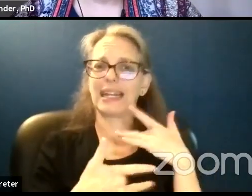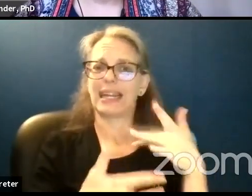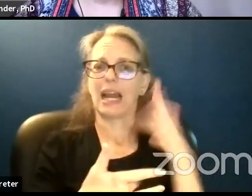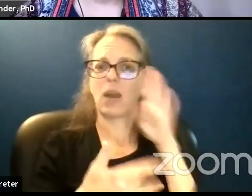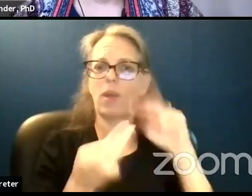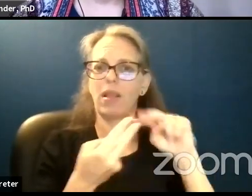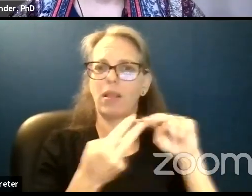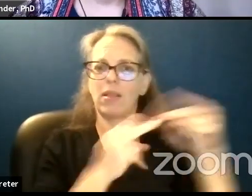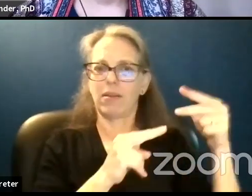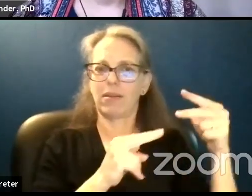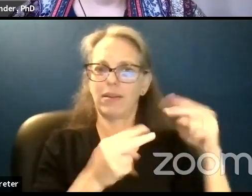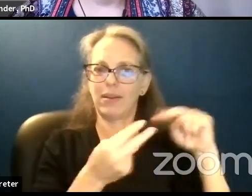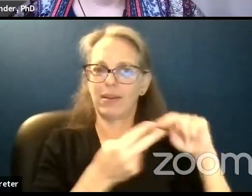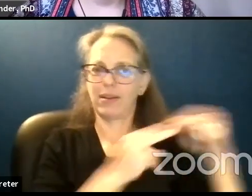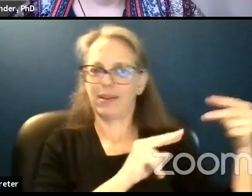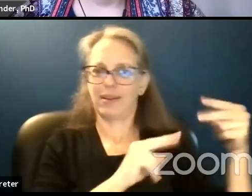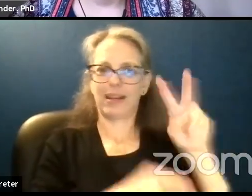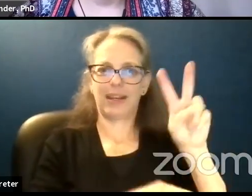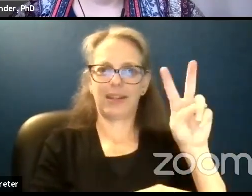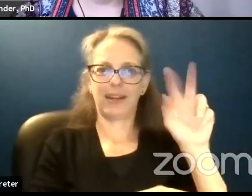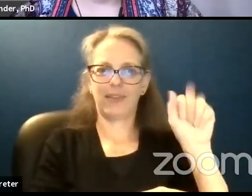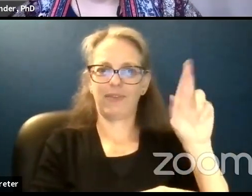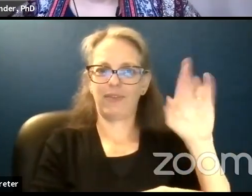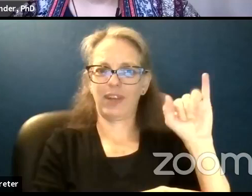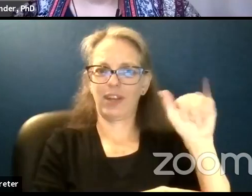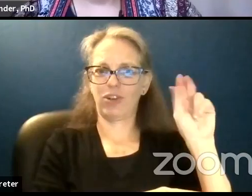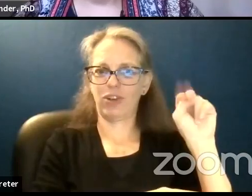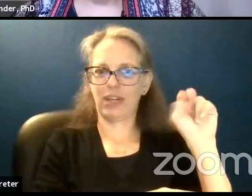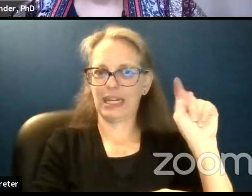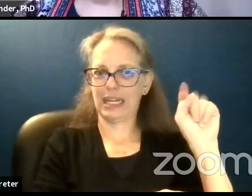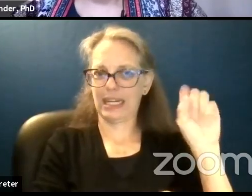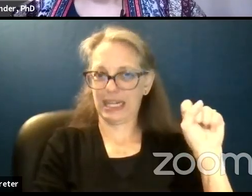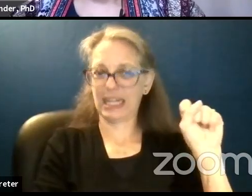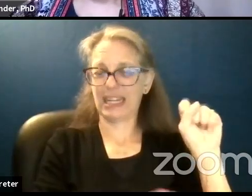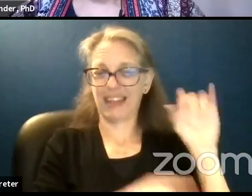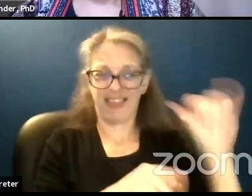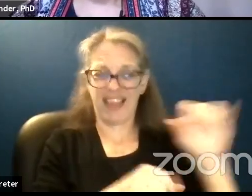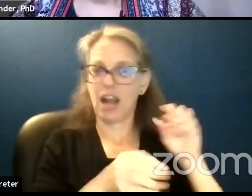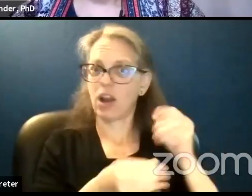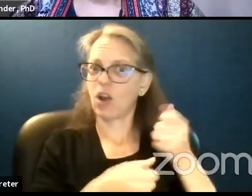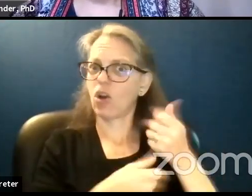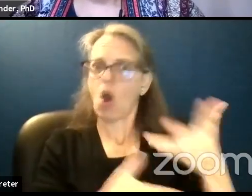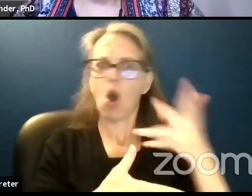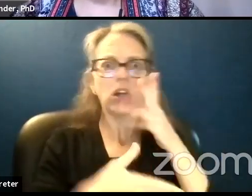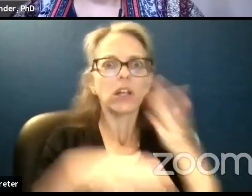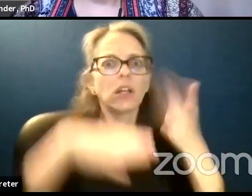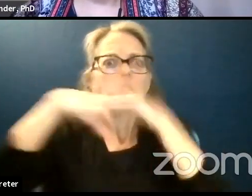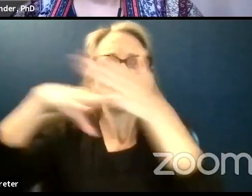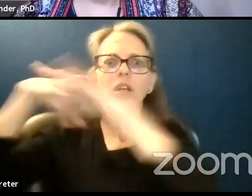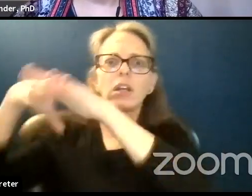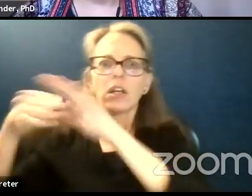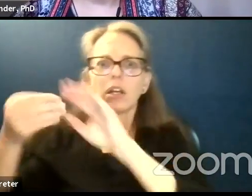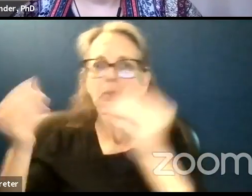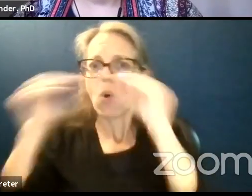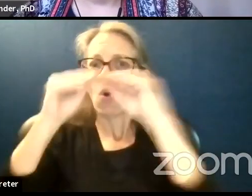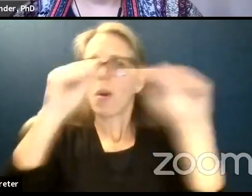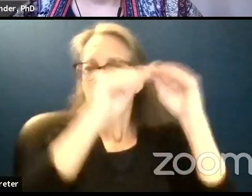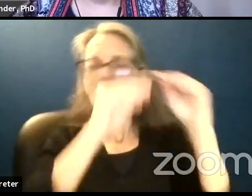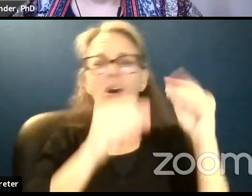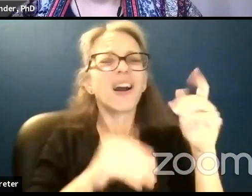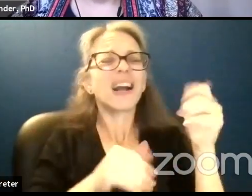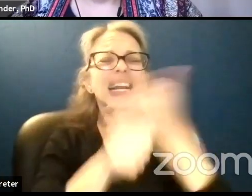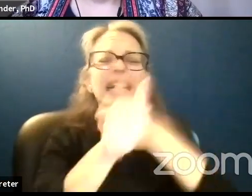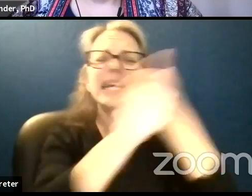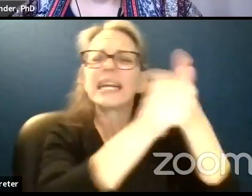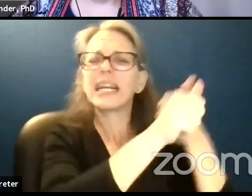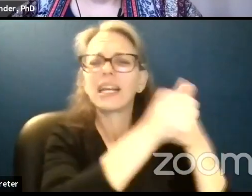like wildfire that we're seeing, where cases go up really quickly. That, and of course, there are other factors in every country, has its own unique